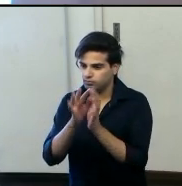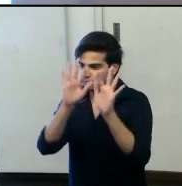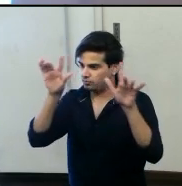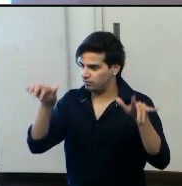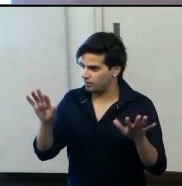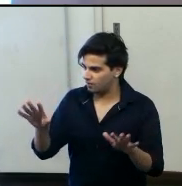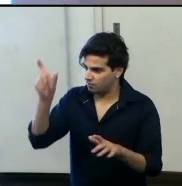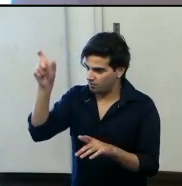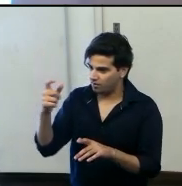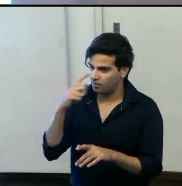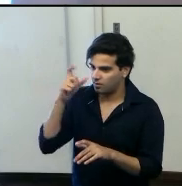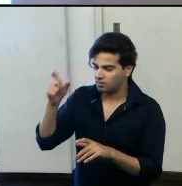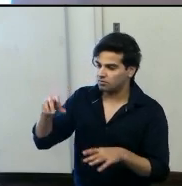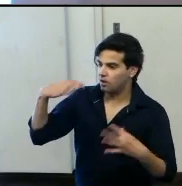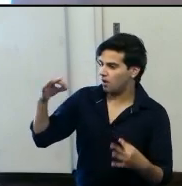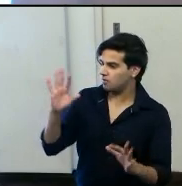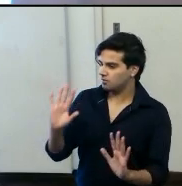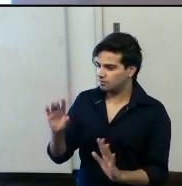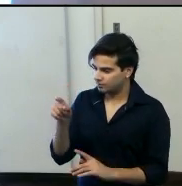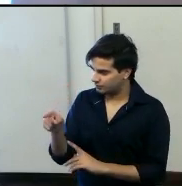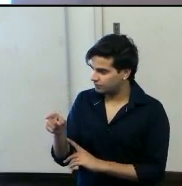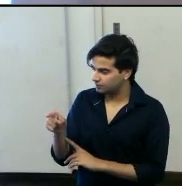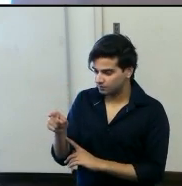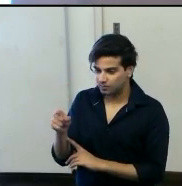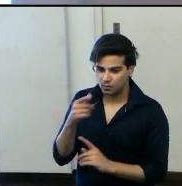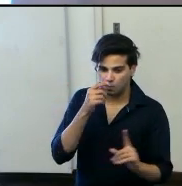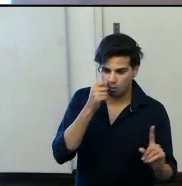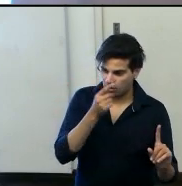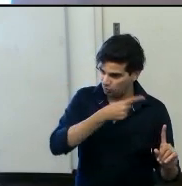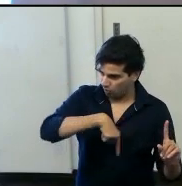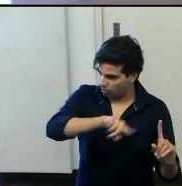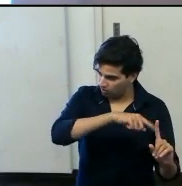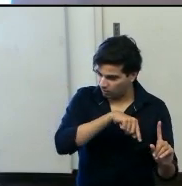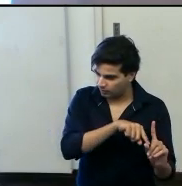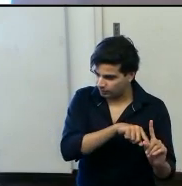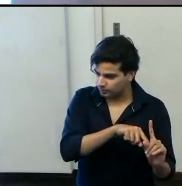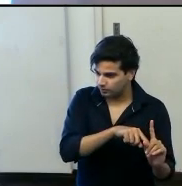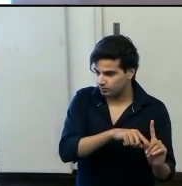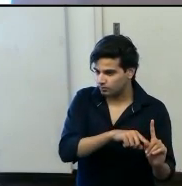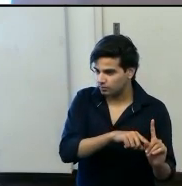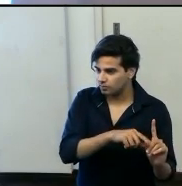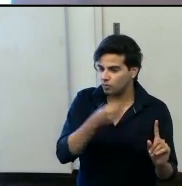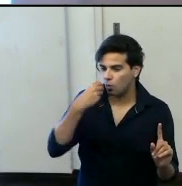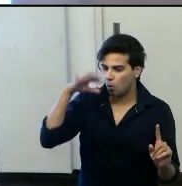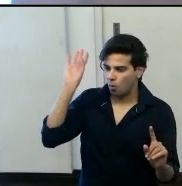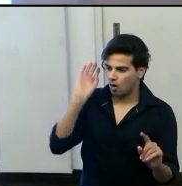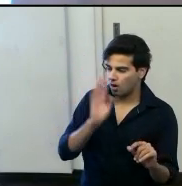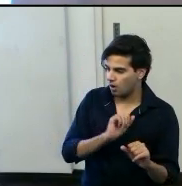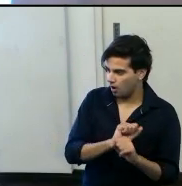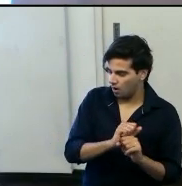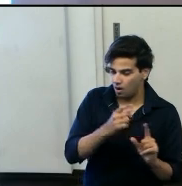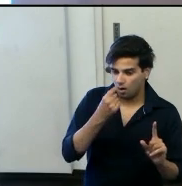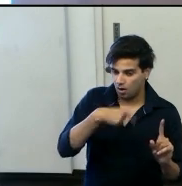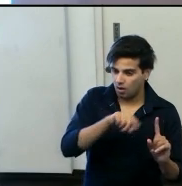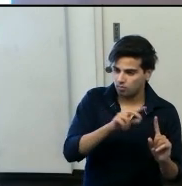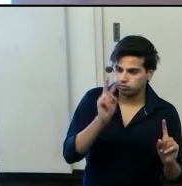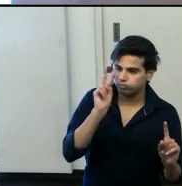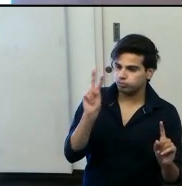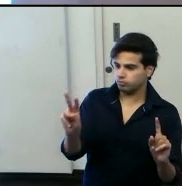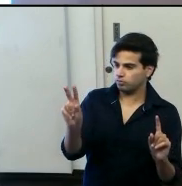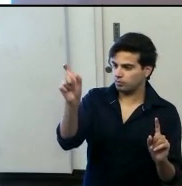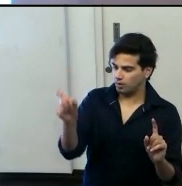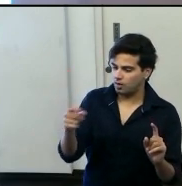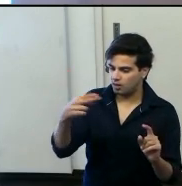who is dancing. And all these men, of course it's an old one, are watching